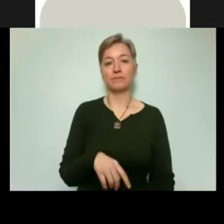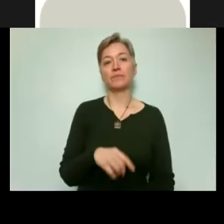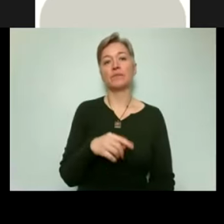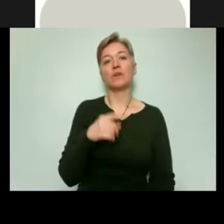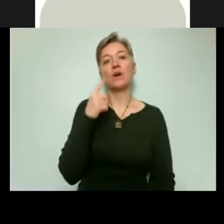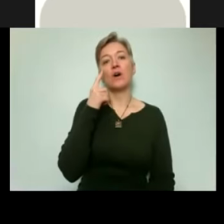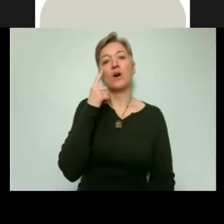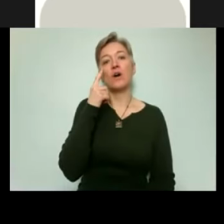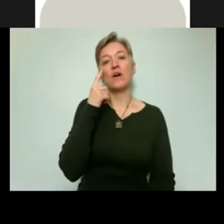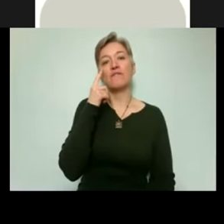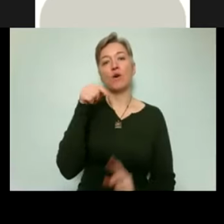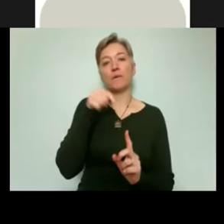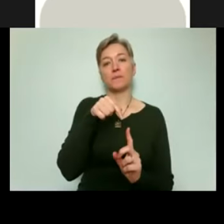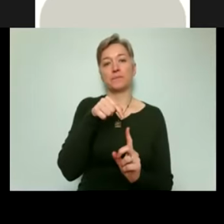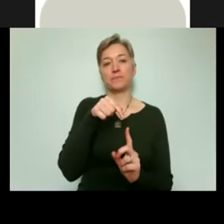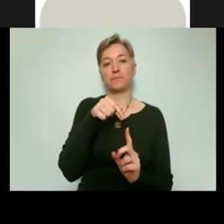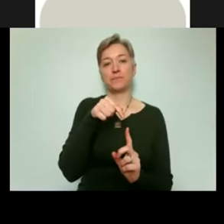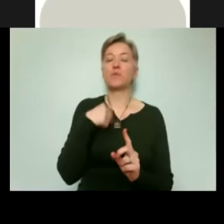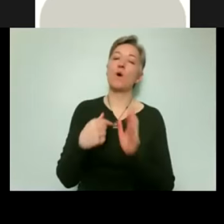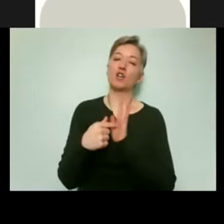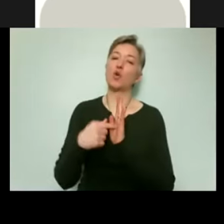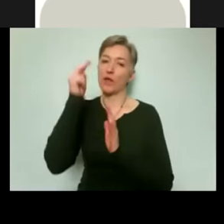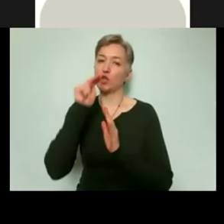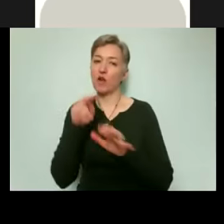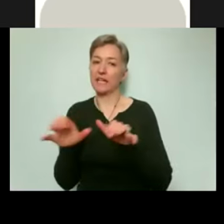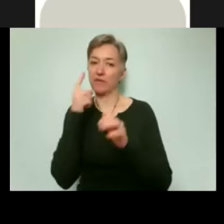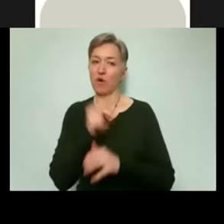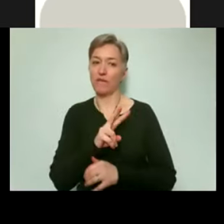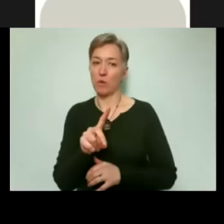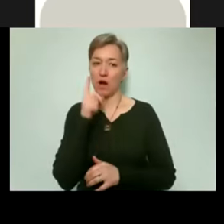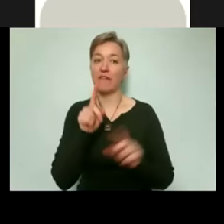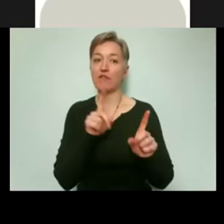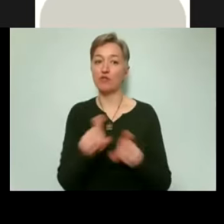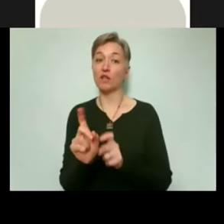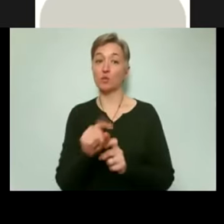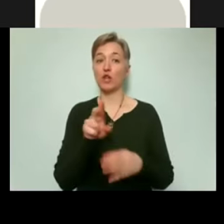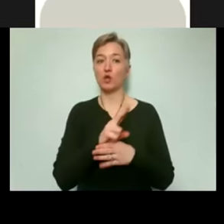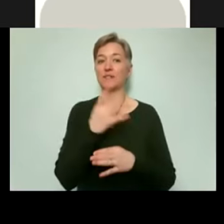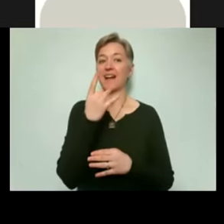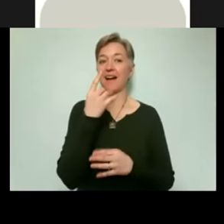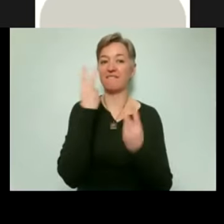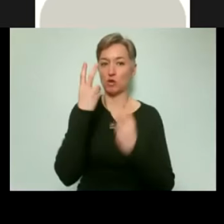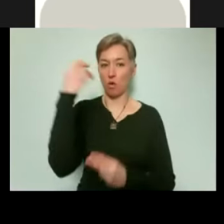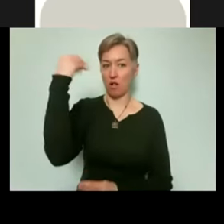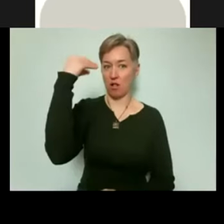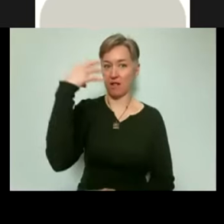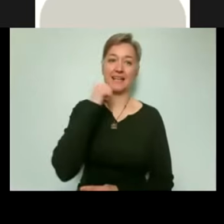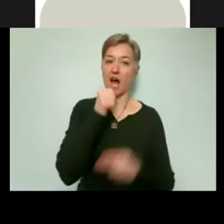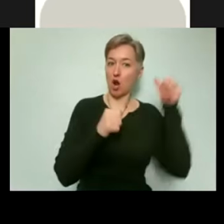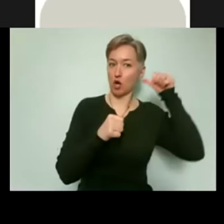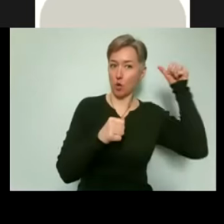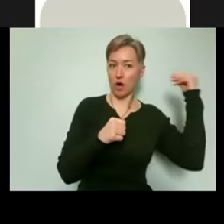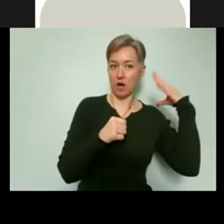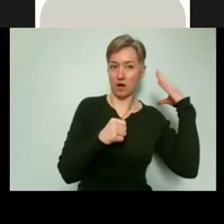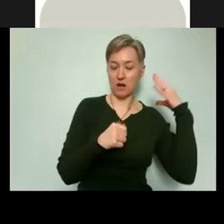stimuli, I'll show you the neural activity in V1 for trials where a visual stimulus was presented versus an auditory stimulus.